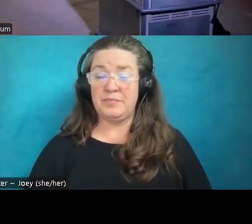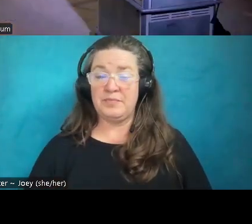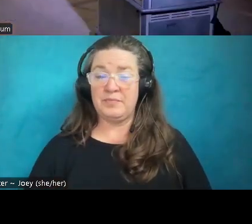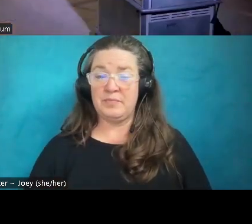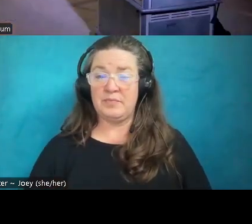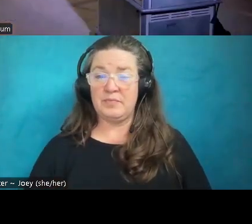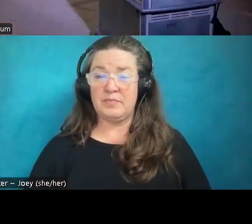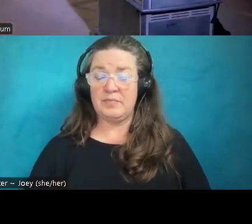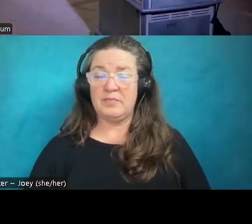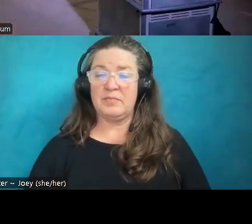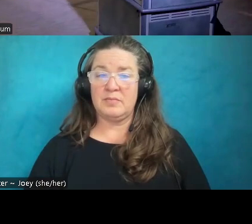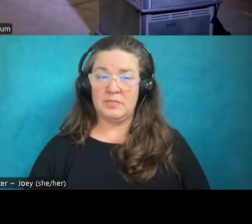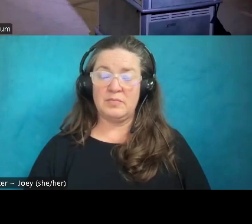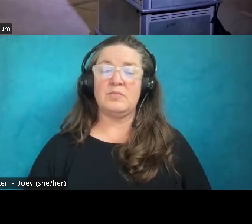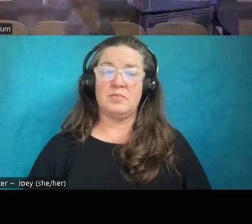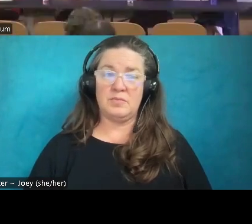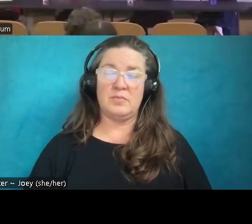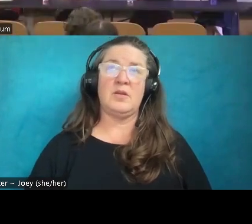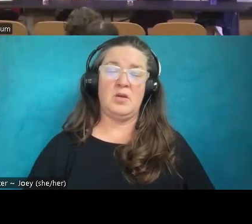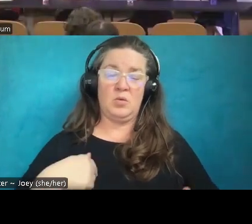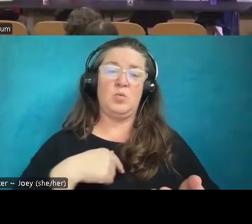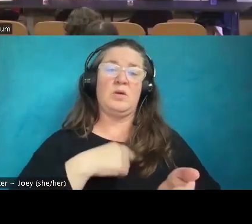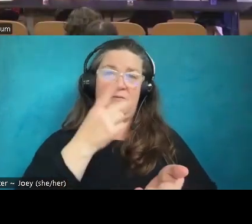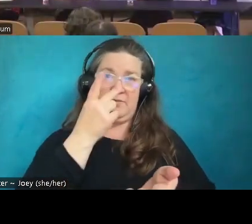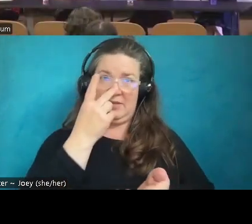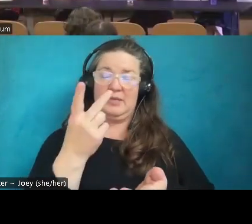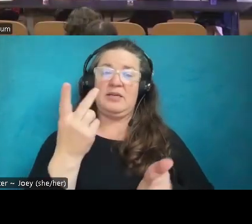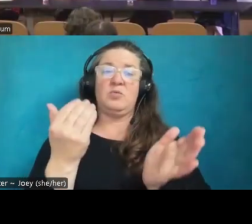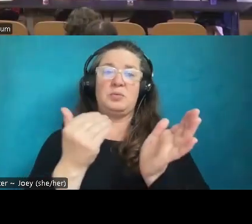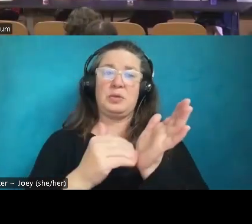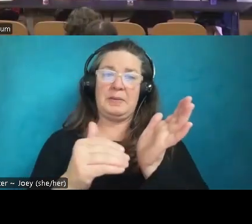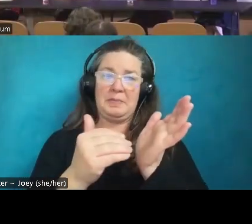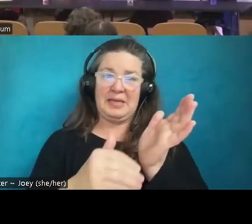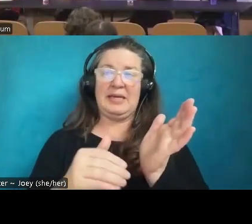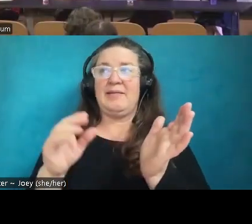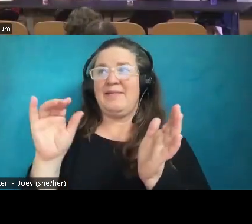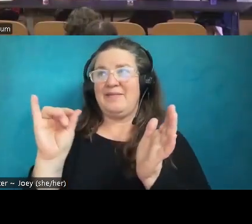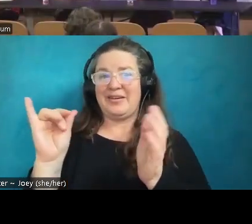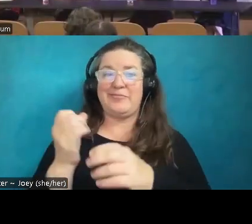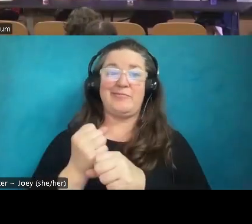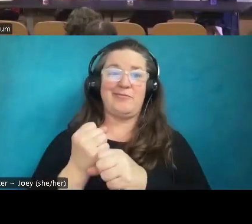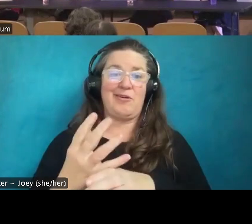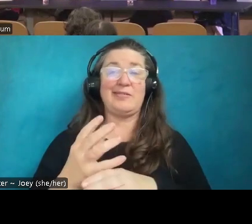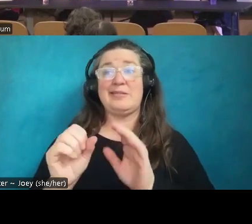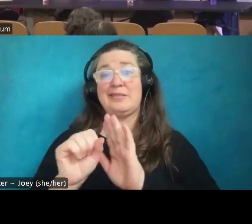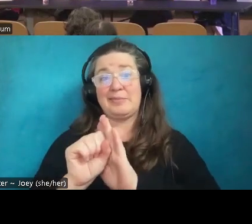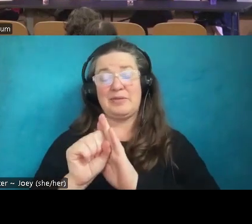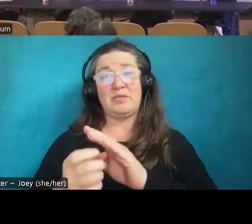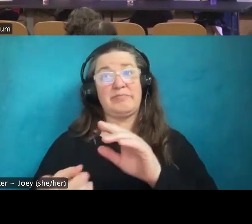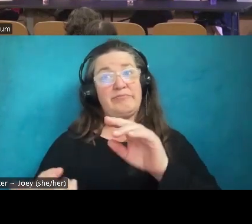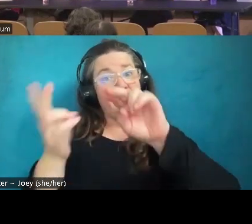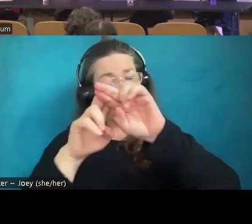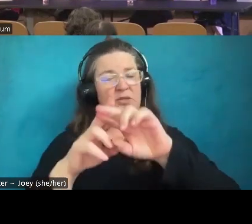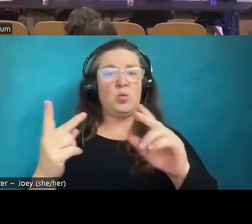We certainly have seen repeat infection cause worsening symptoms for people. And so, yes, I would